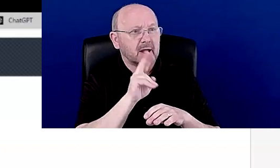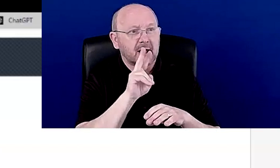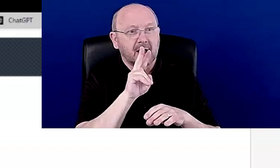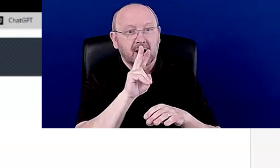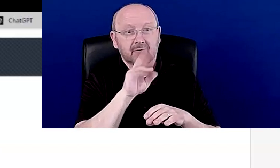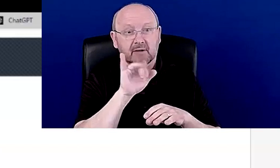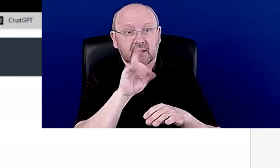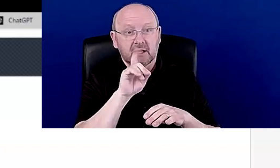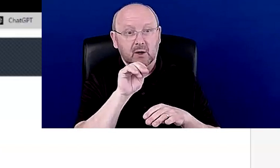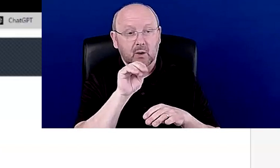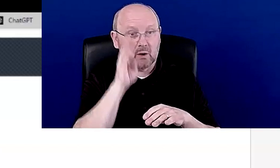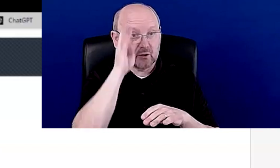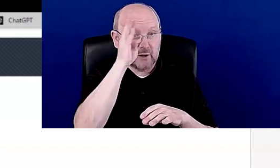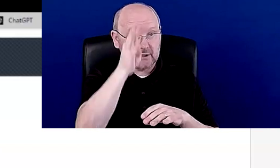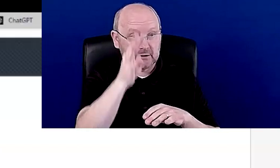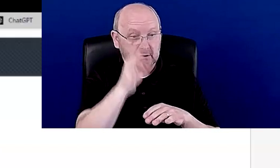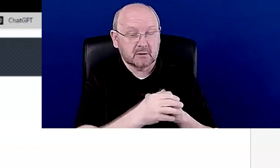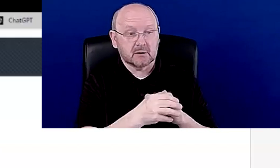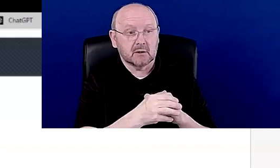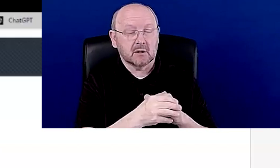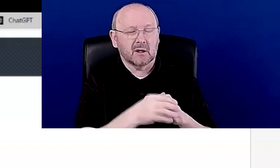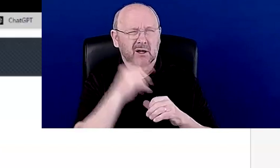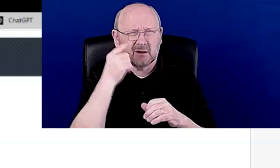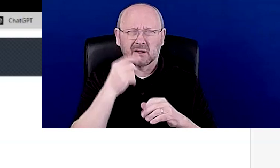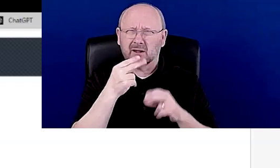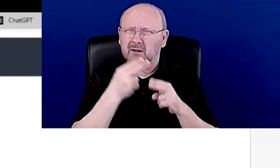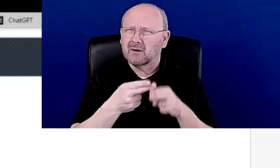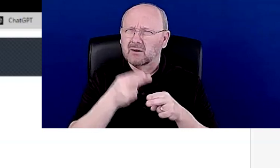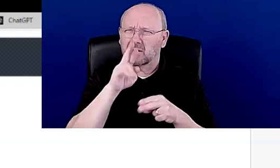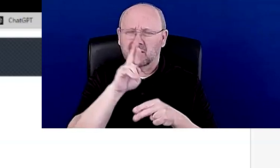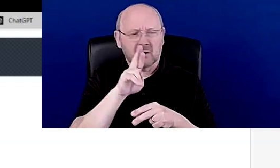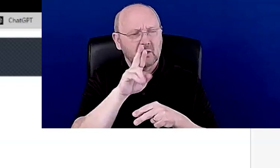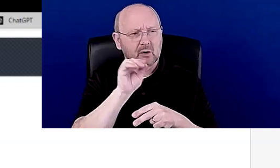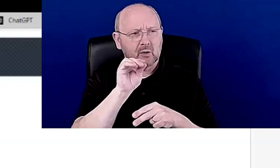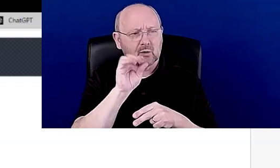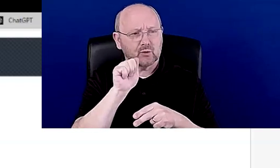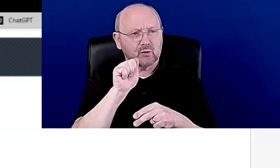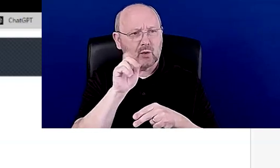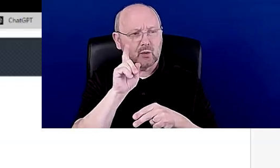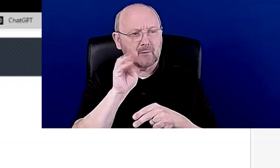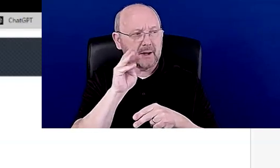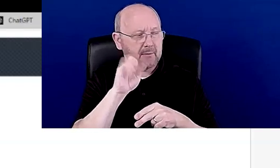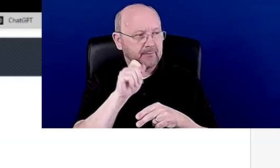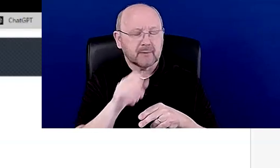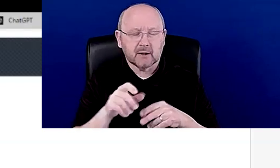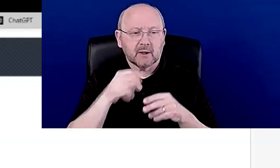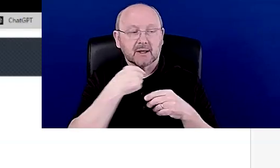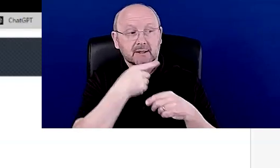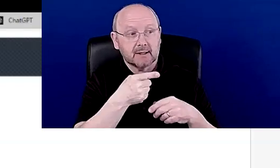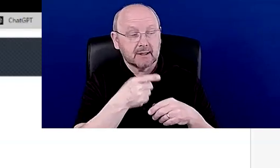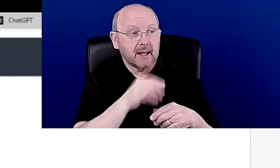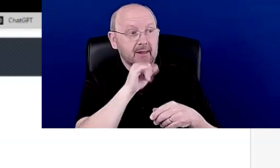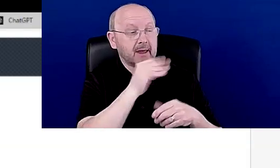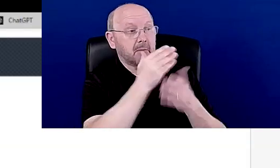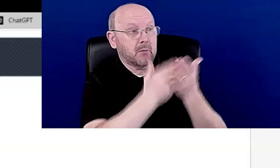that still, I think it was called Roadmap if I remember correctly. But you put the still image and you can say, take this part of the image. And for